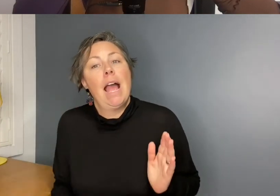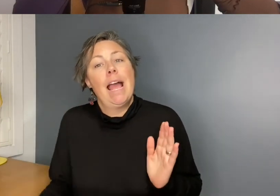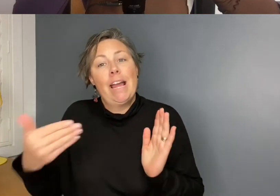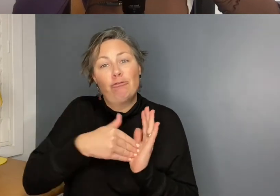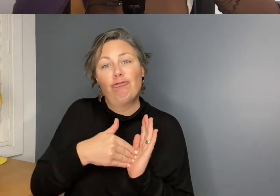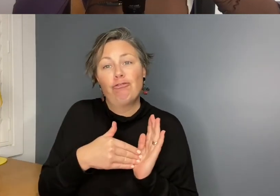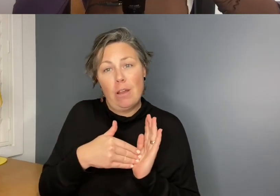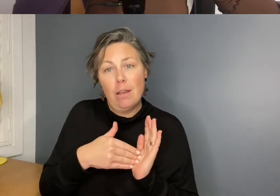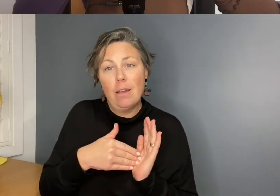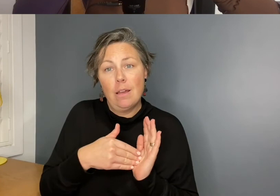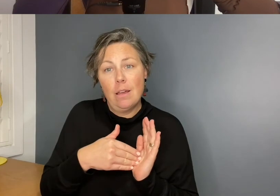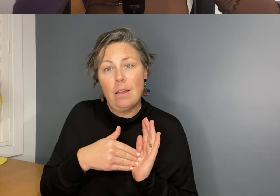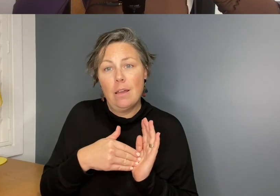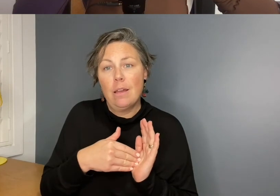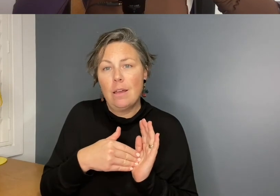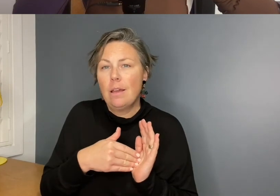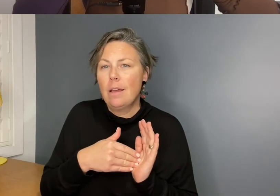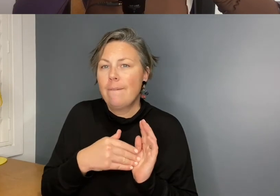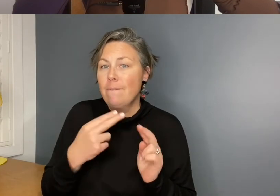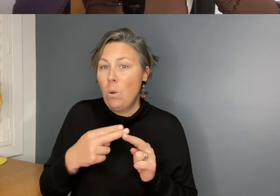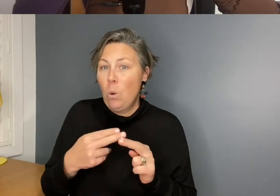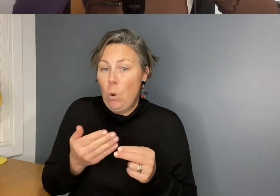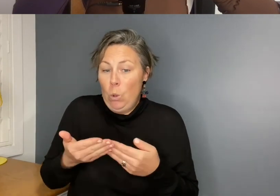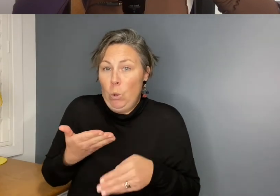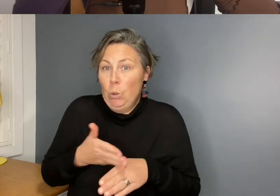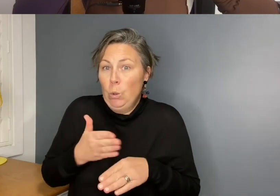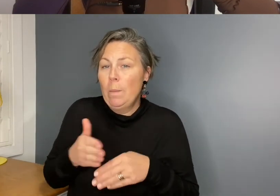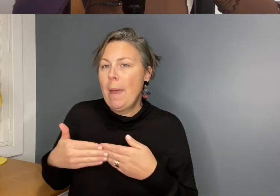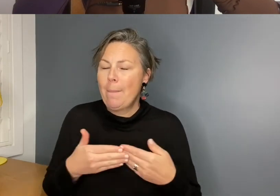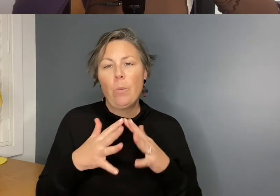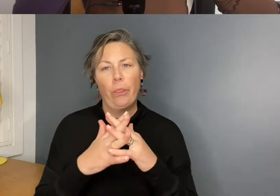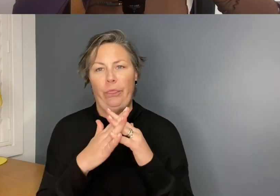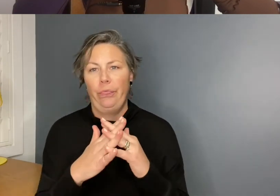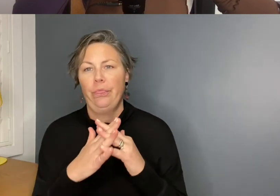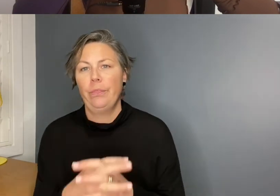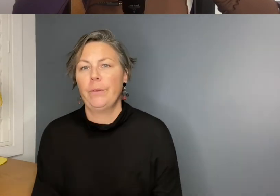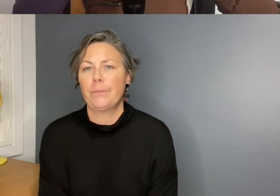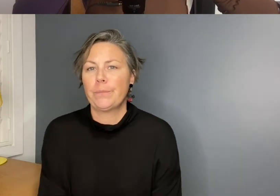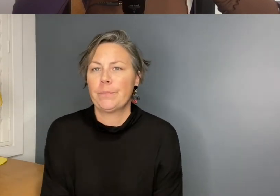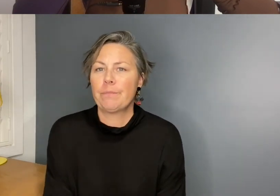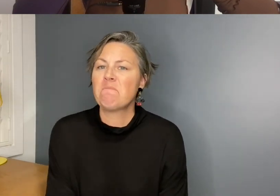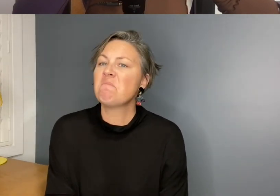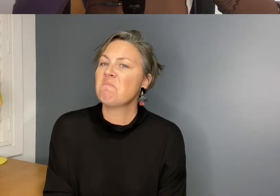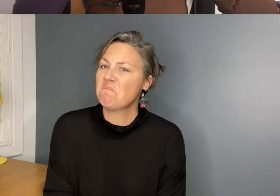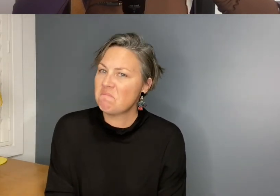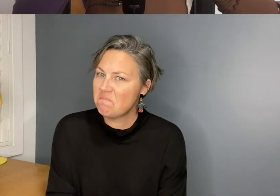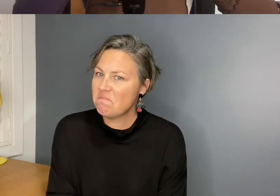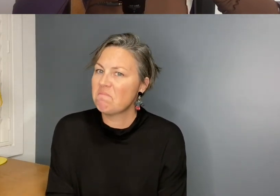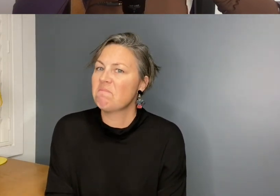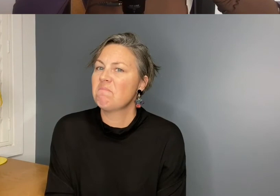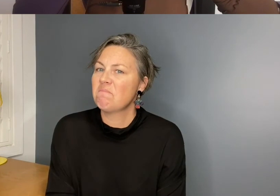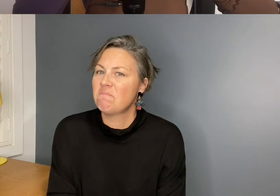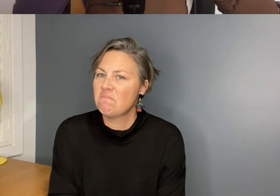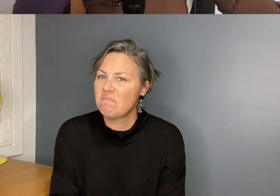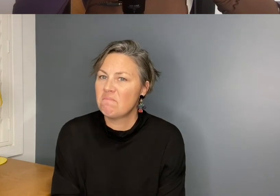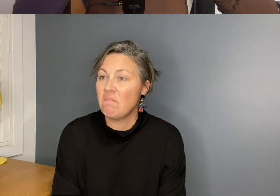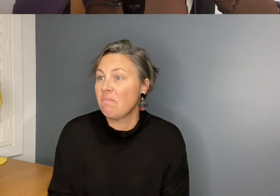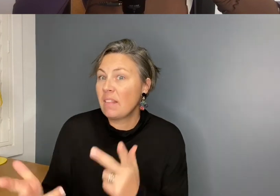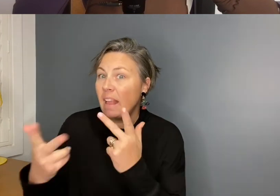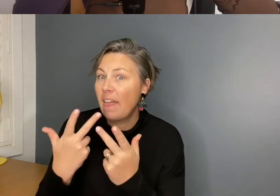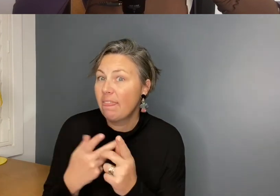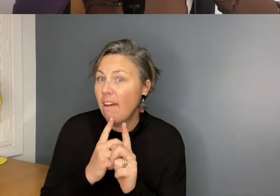a newborn baby is going to have a lot of merit to it, for sure. Okay, good to know. Thank you. Any other great